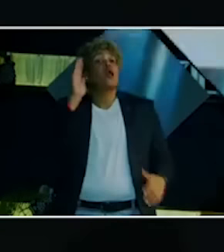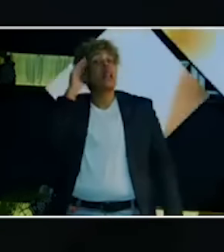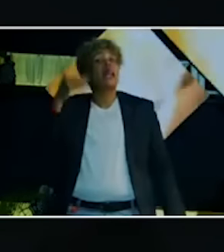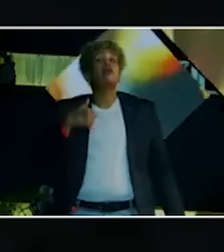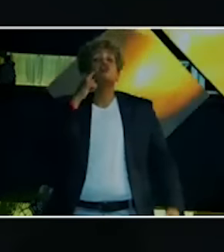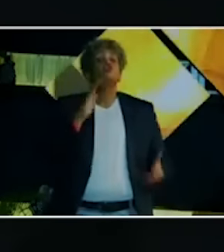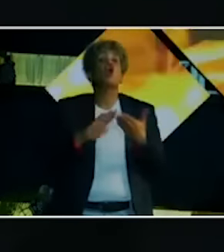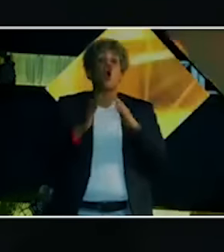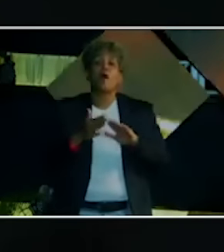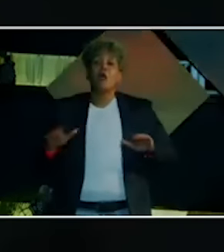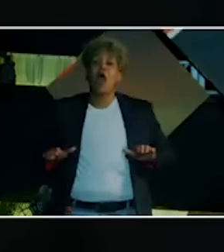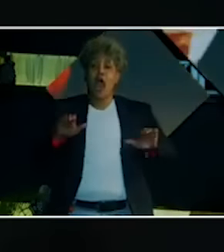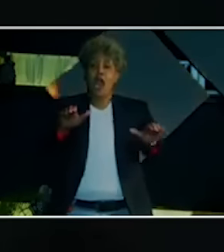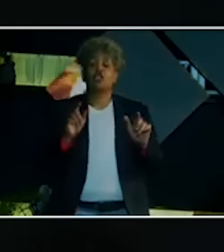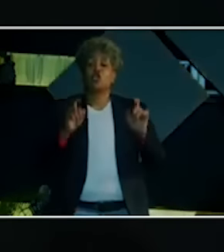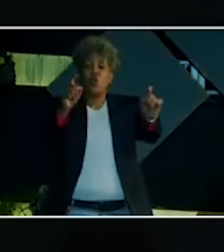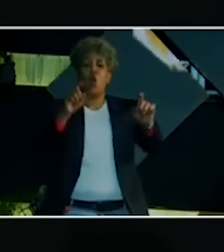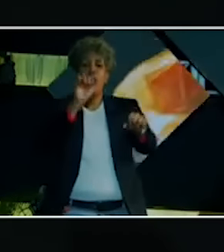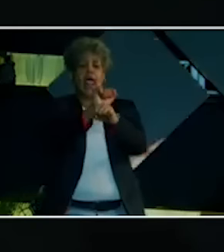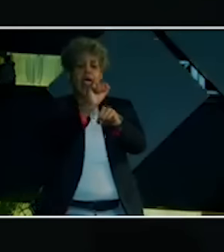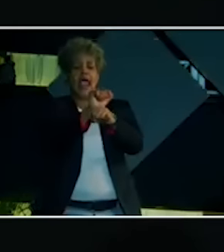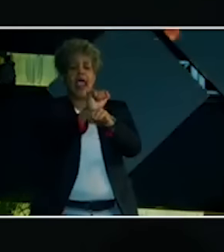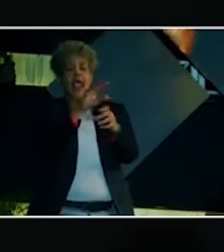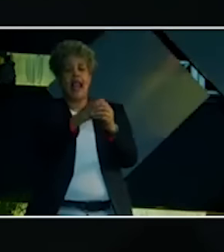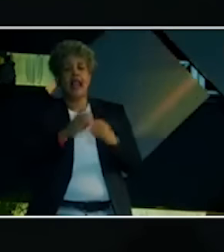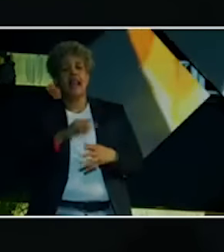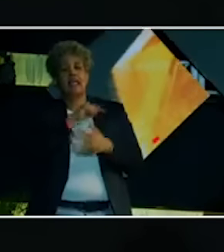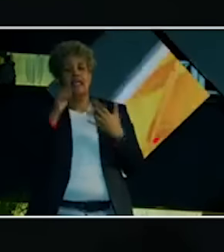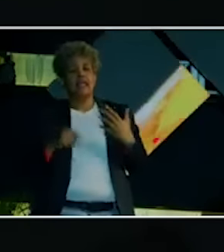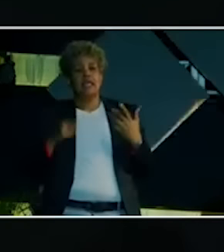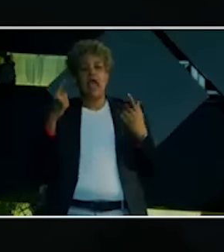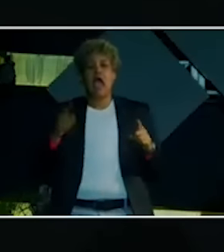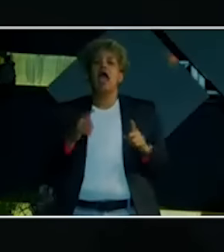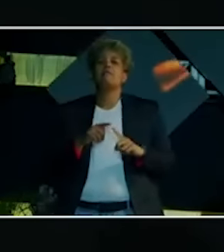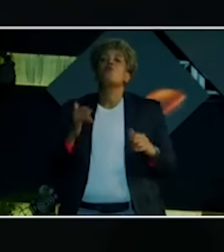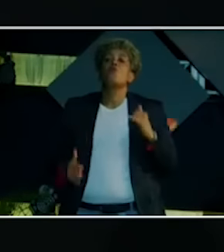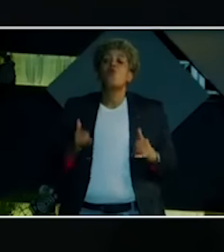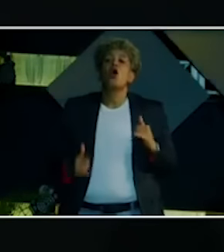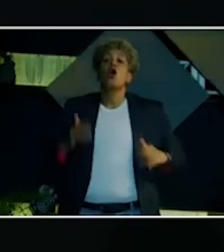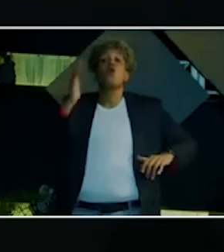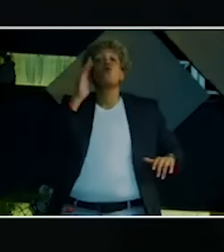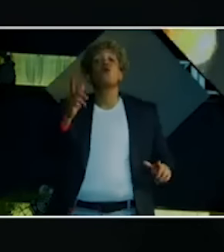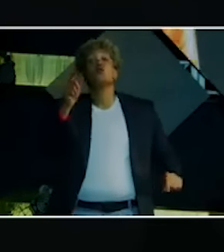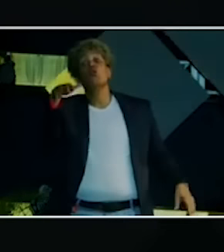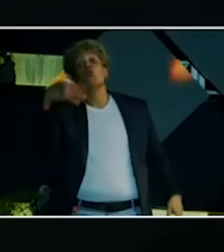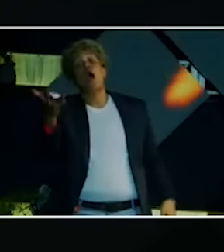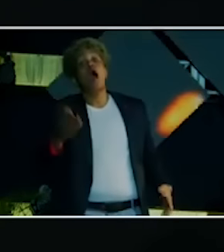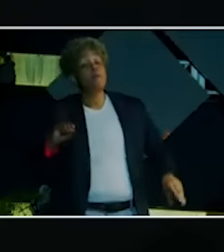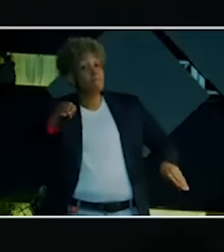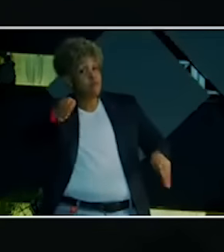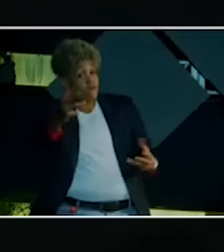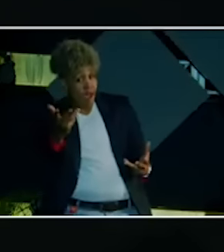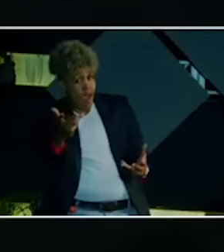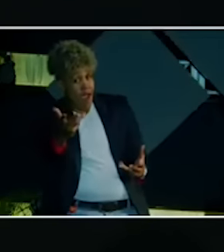the Community Action Rewarding Engagement Initiative, which will